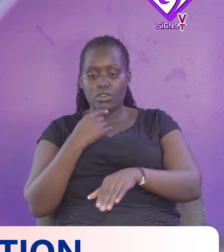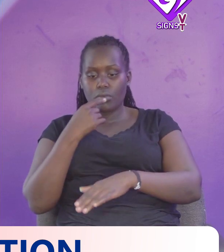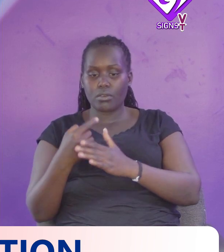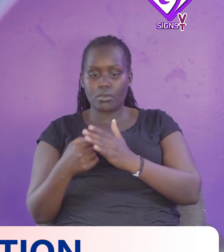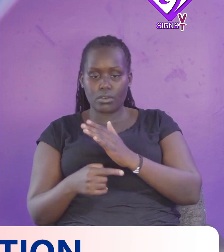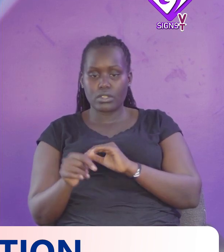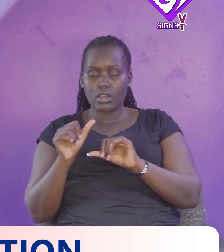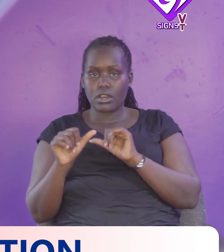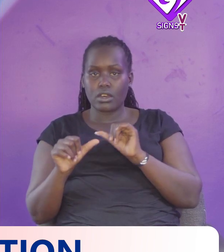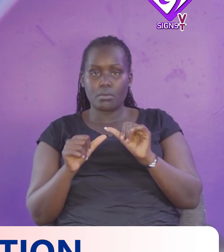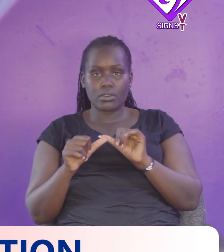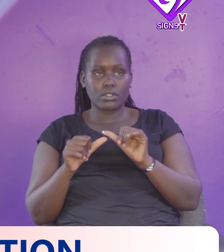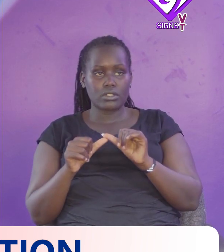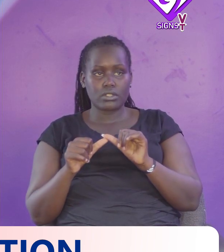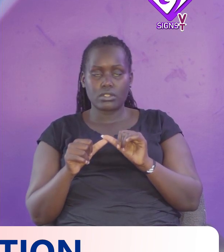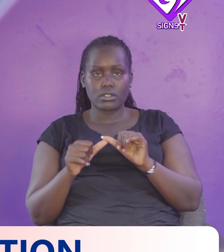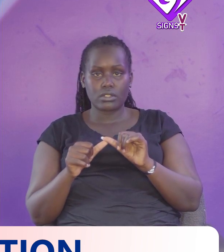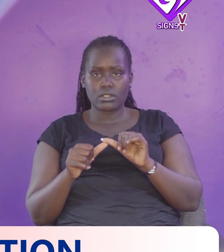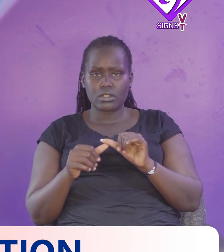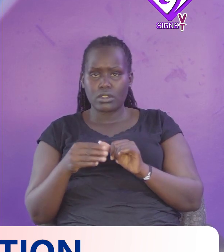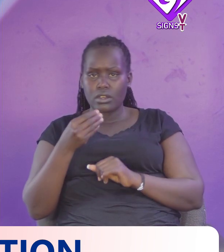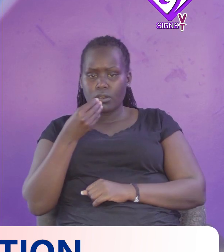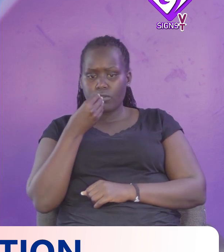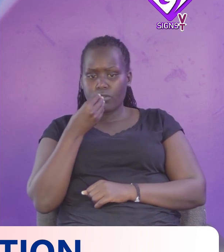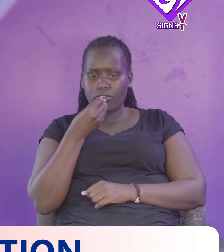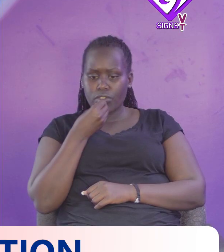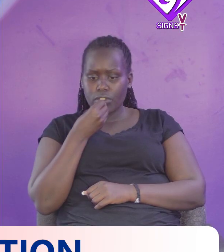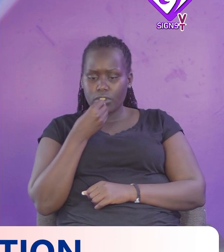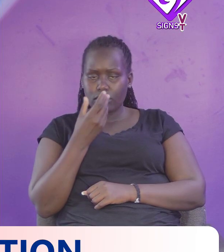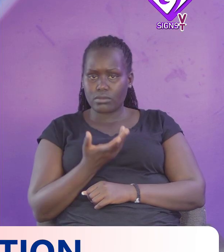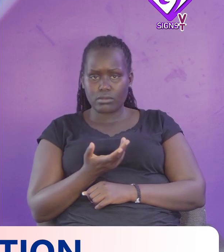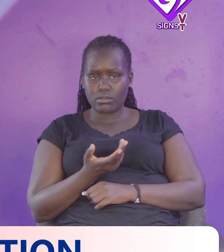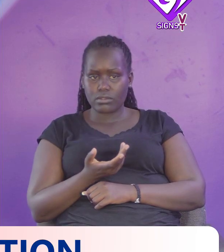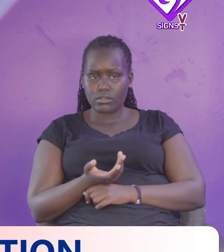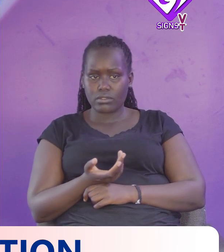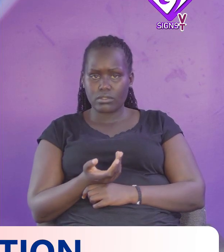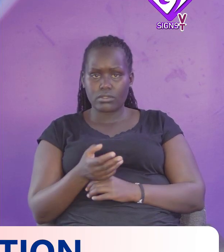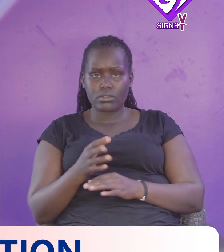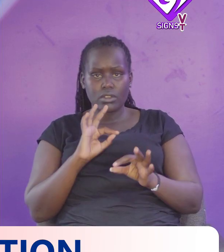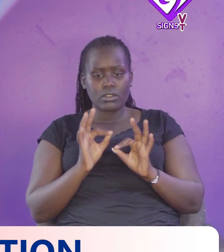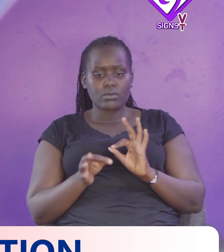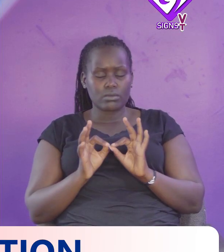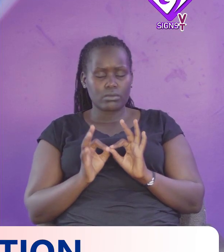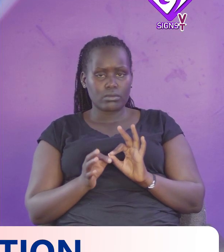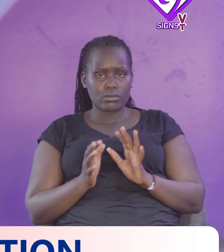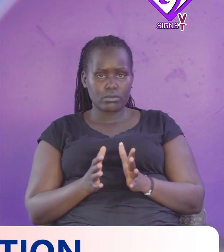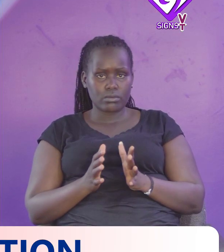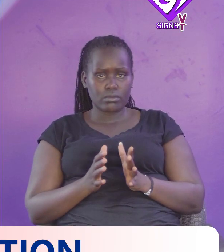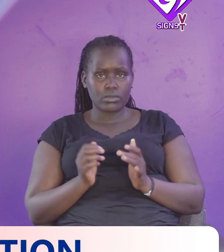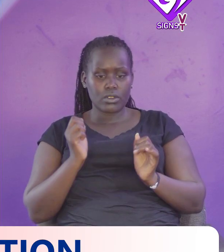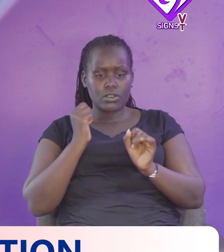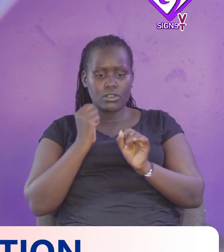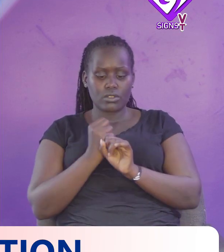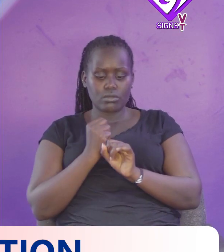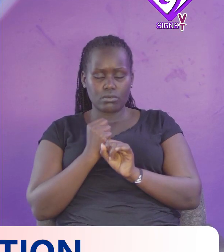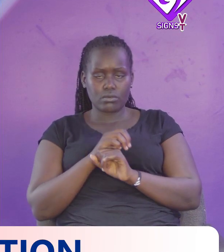food, and they can see the food is finished. They left the interpreter doing the sign